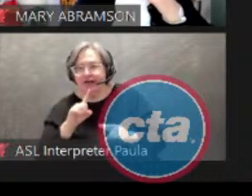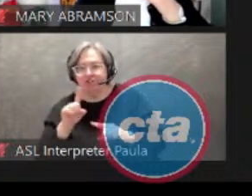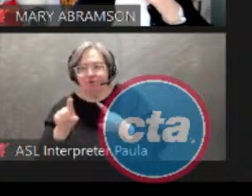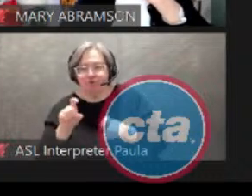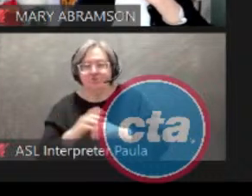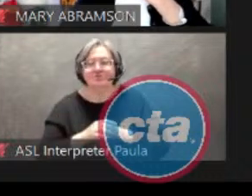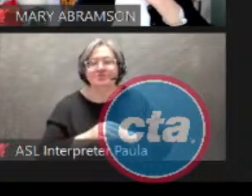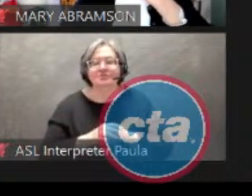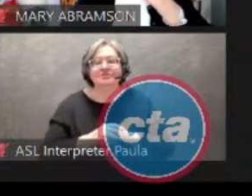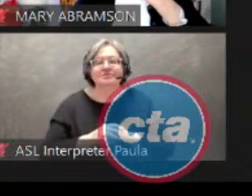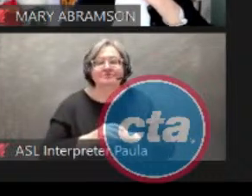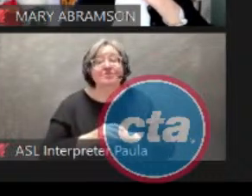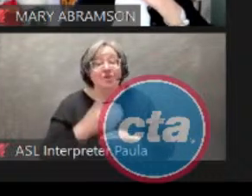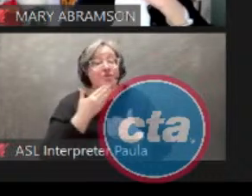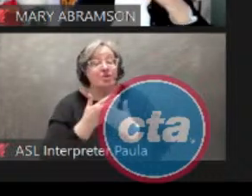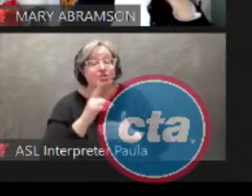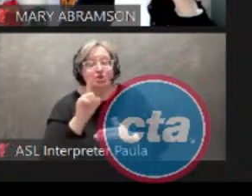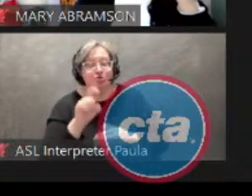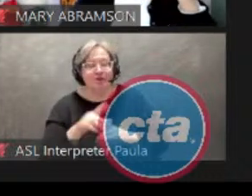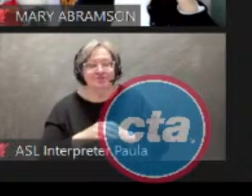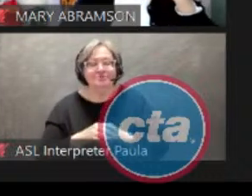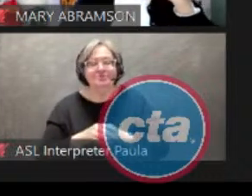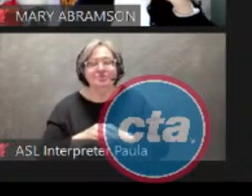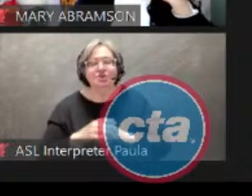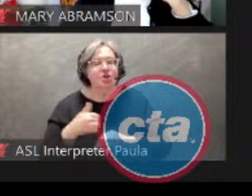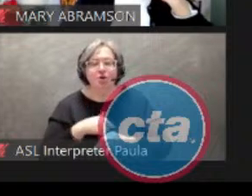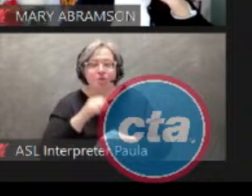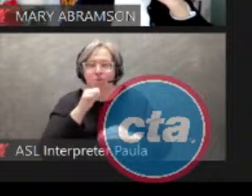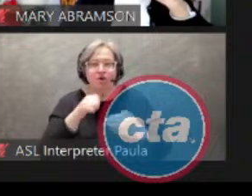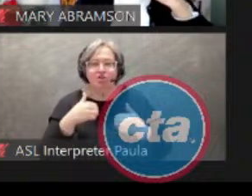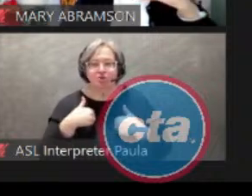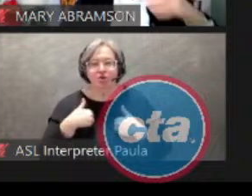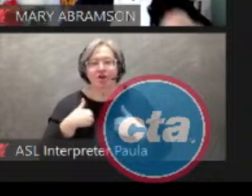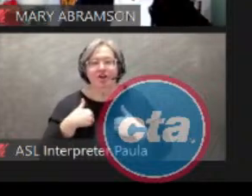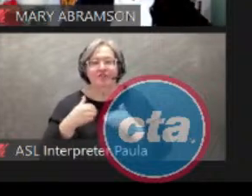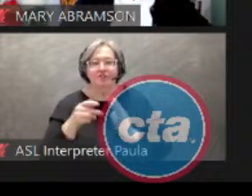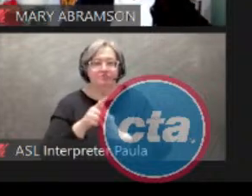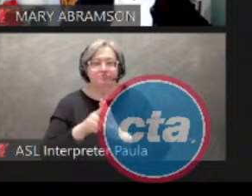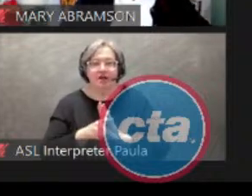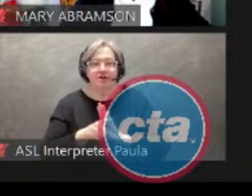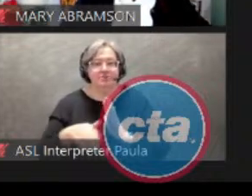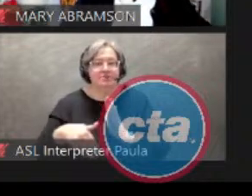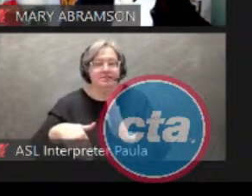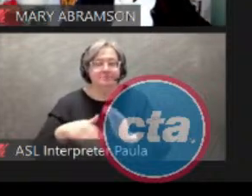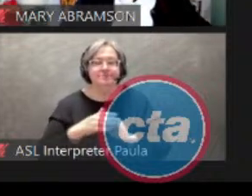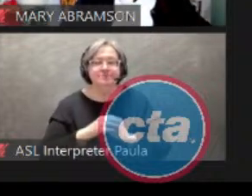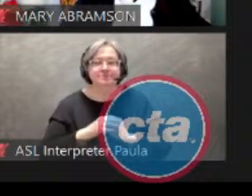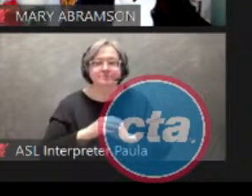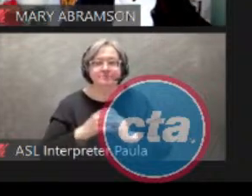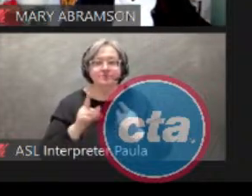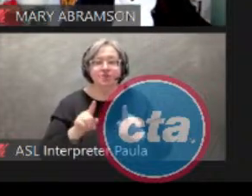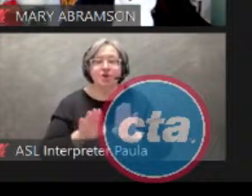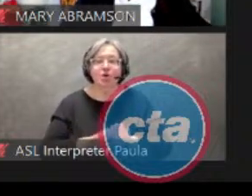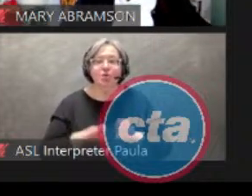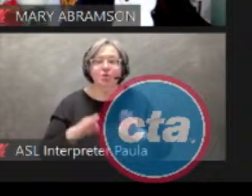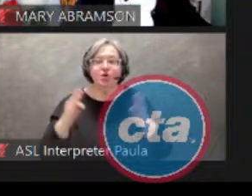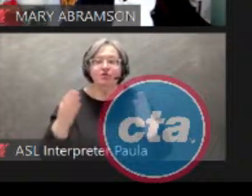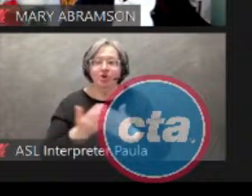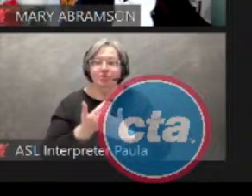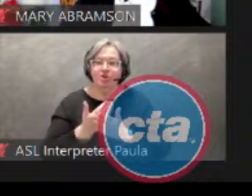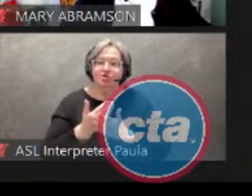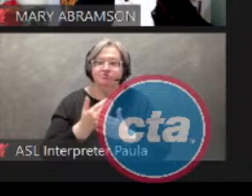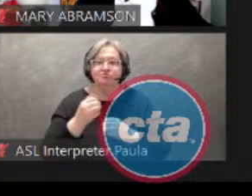time. That's a really good question. We don't have a full policy on how we would look at that. When we open up a new piece of